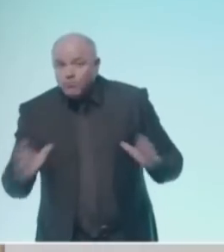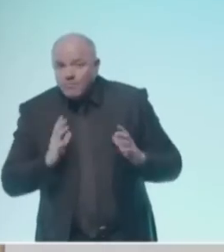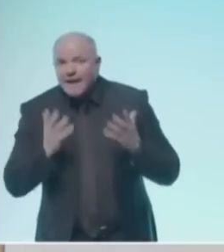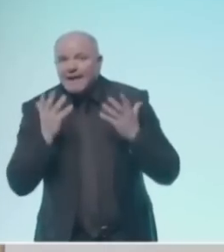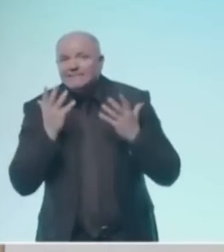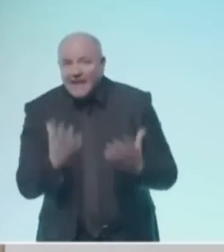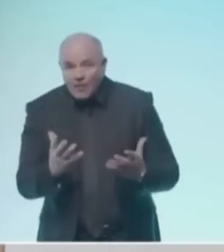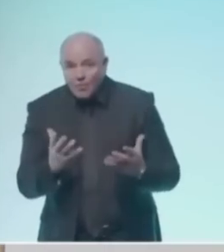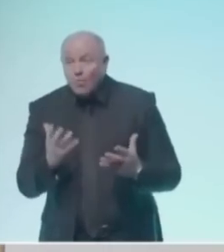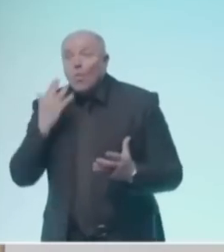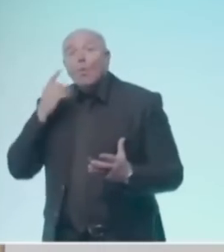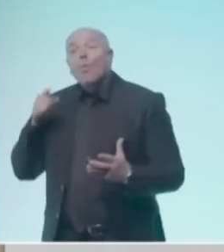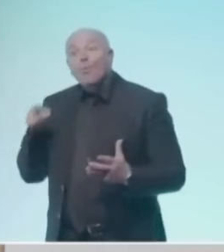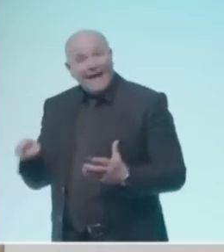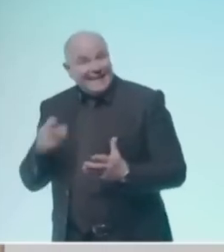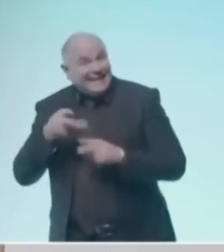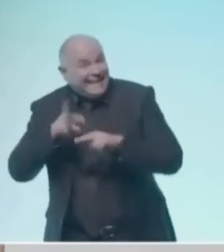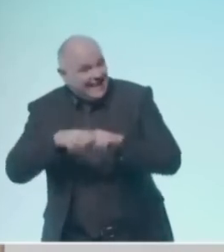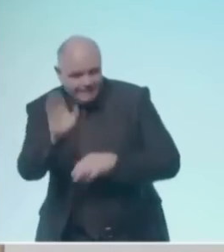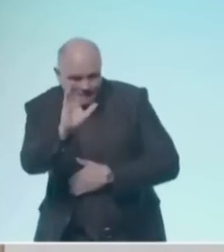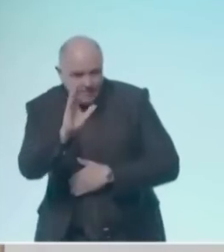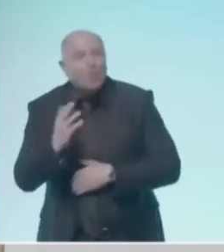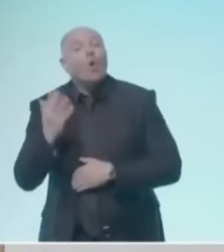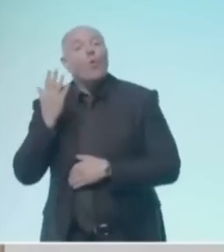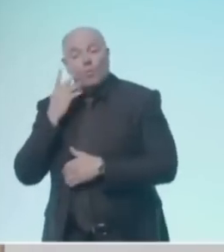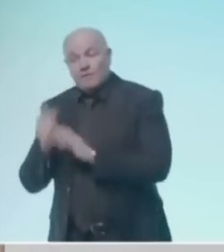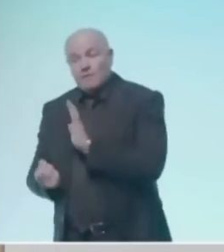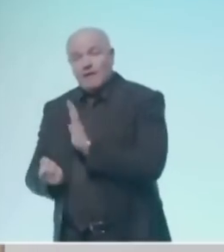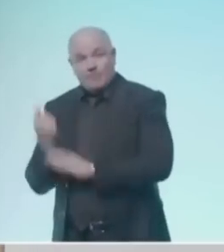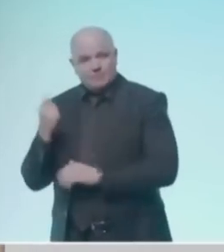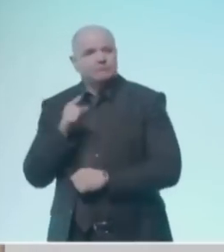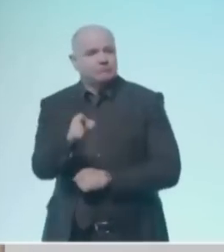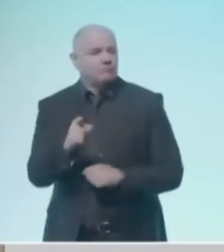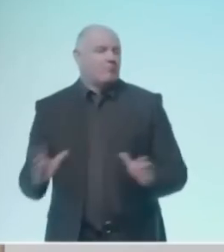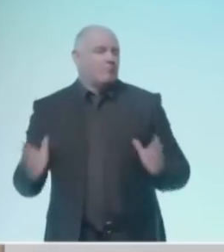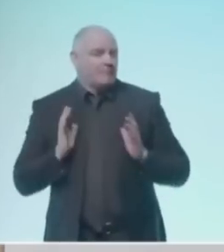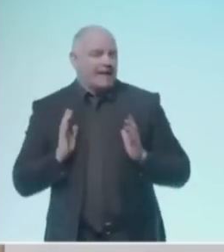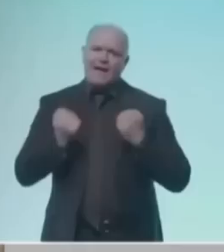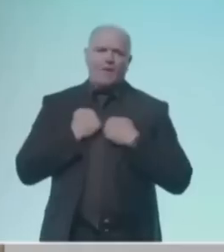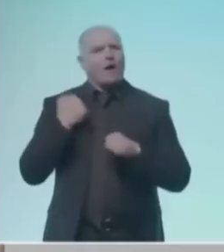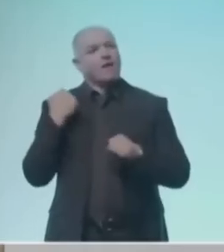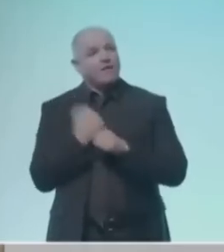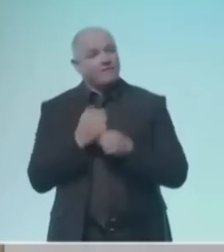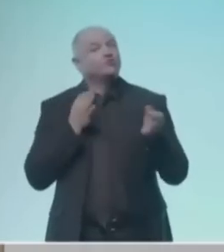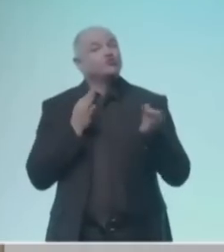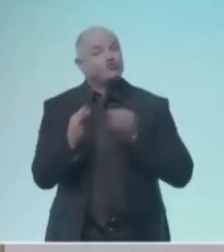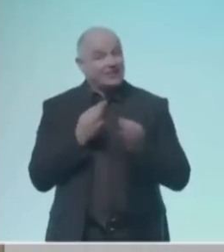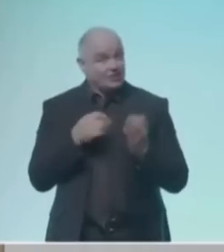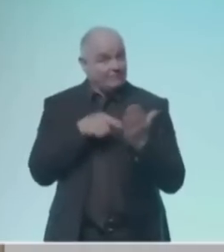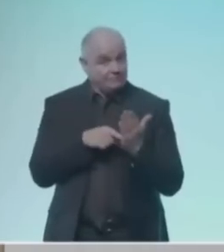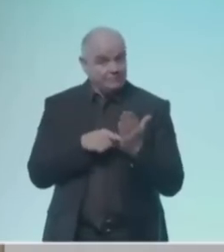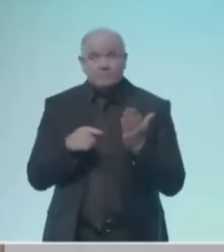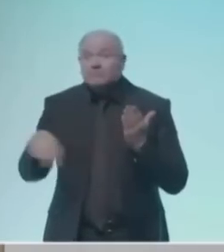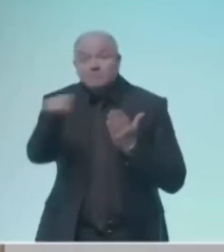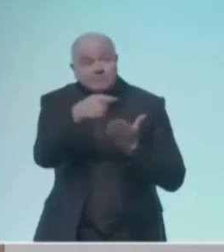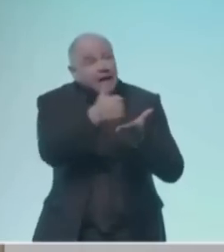attacks, this approach fits with that wider national security strategy. Last year, when